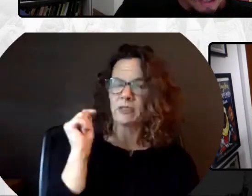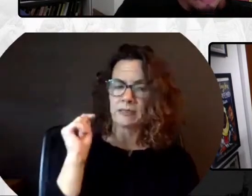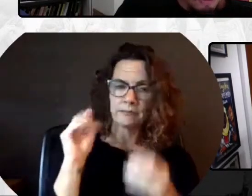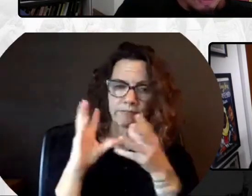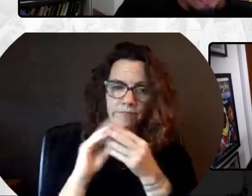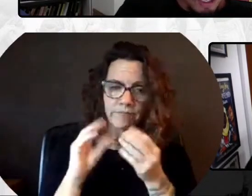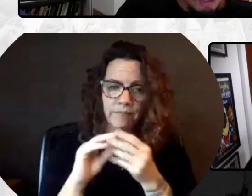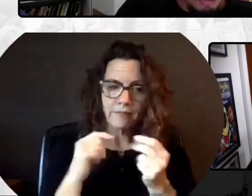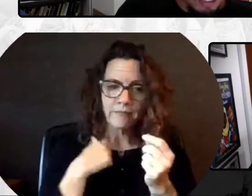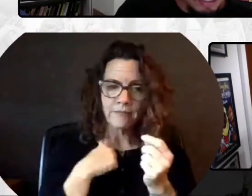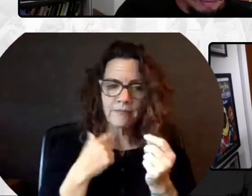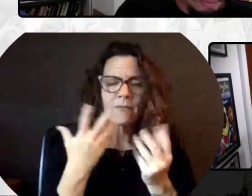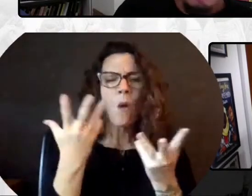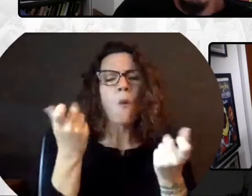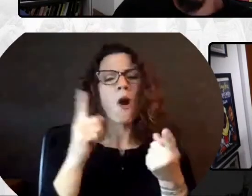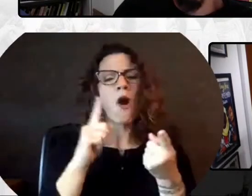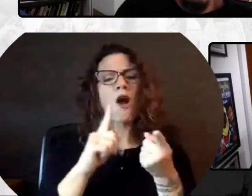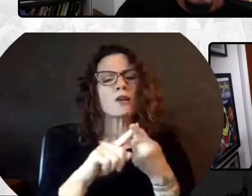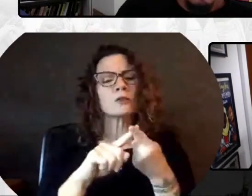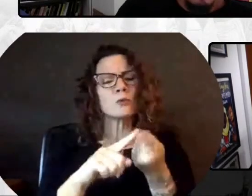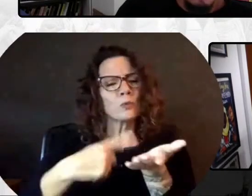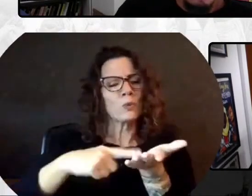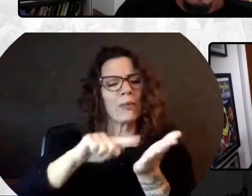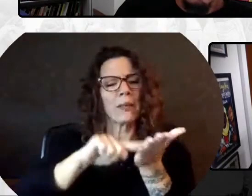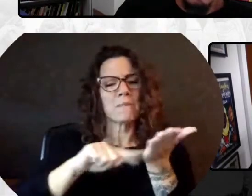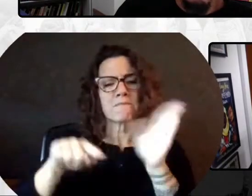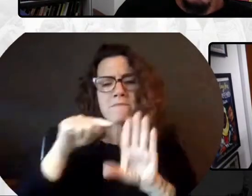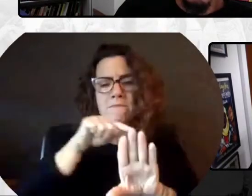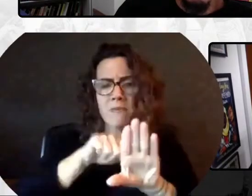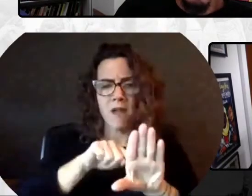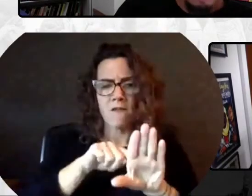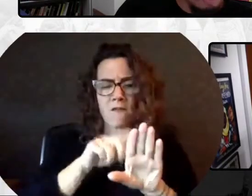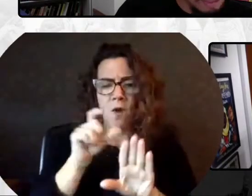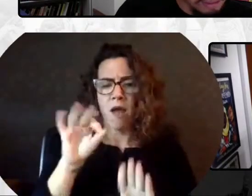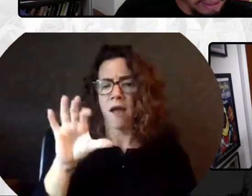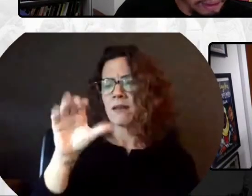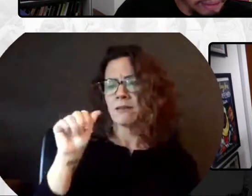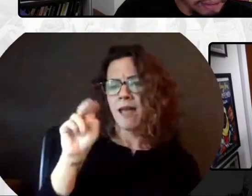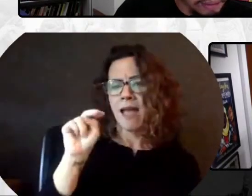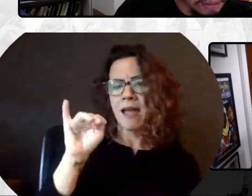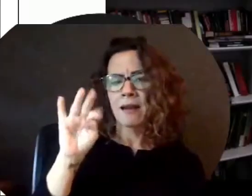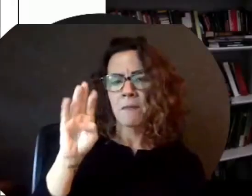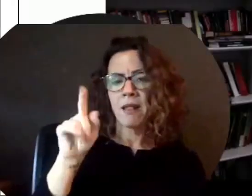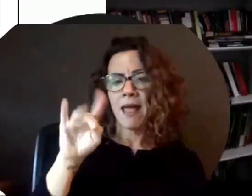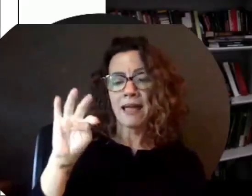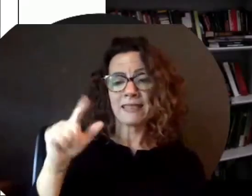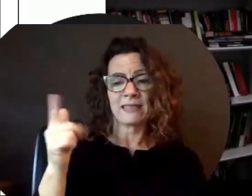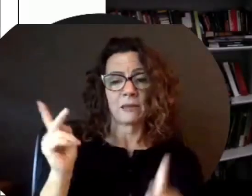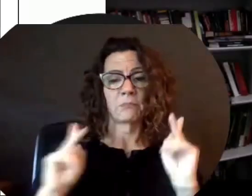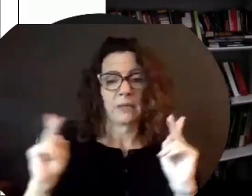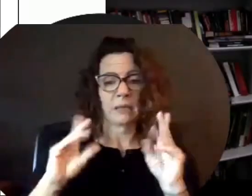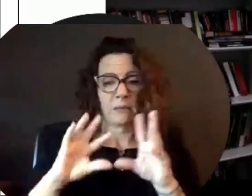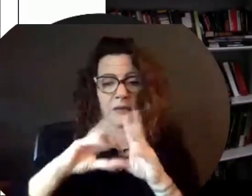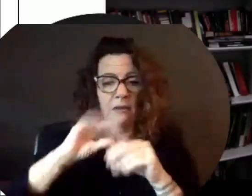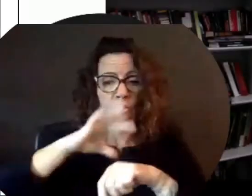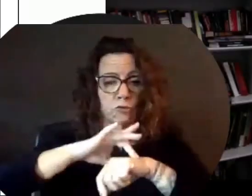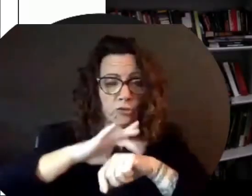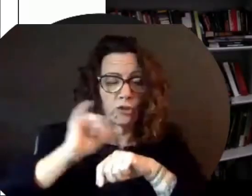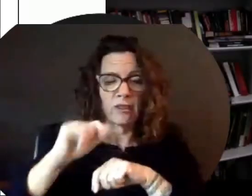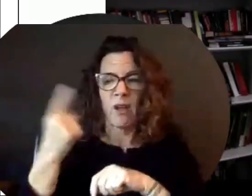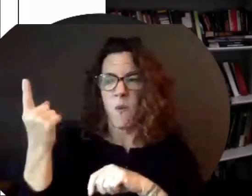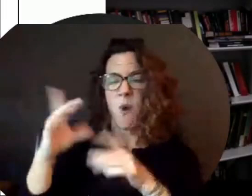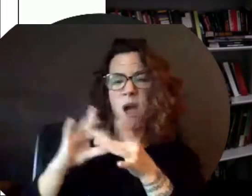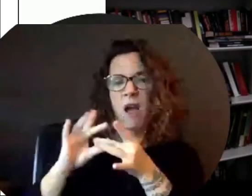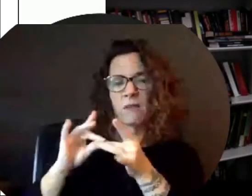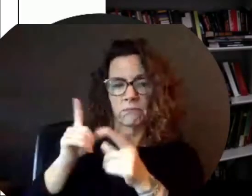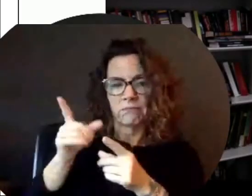the metaphors of cannibalizing people in the earth, that one of the speakers mentioned, and also the reality and